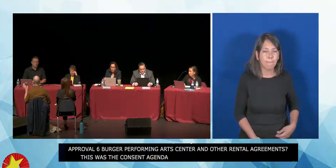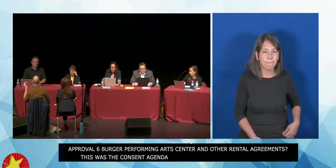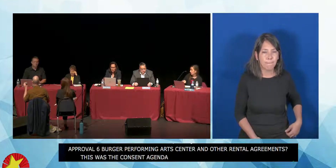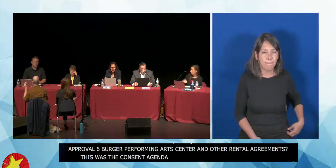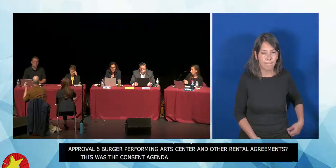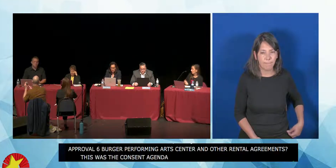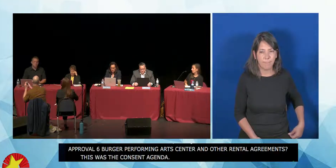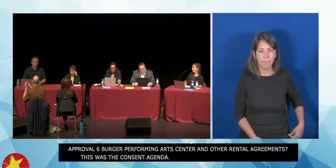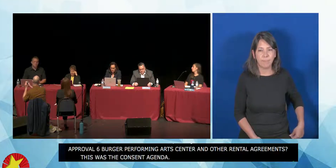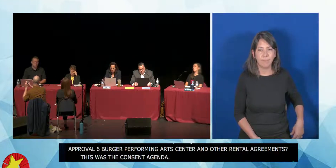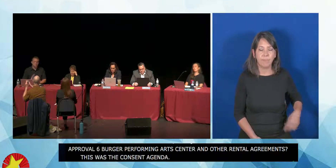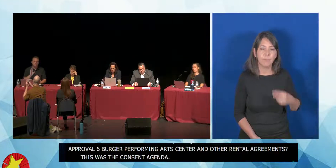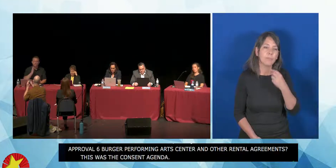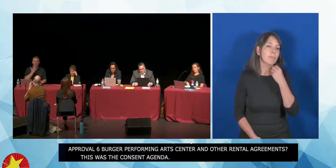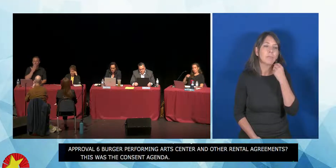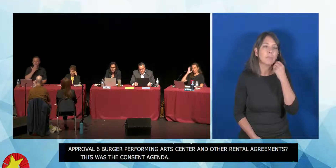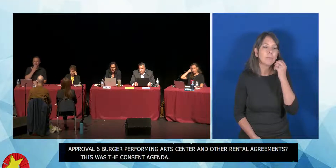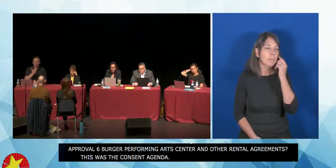Sure.